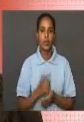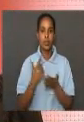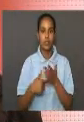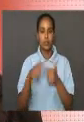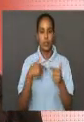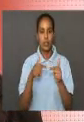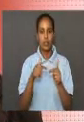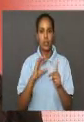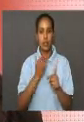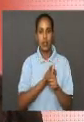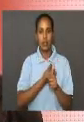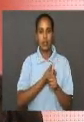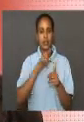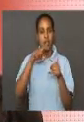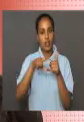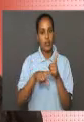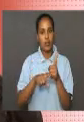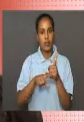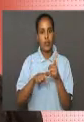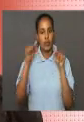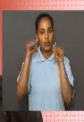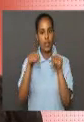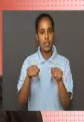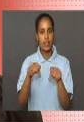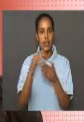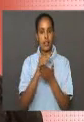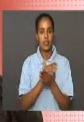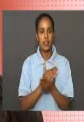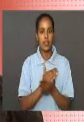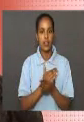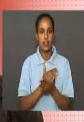This brings us to the end of today's lesson.